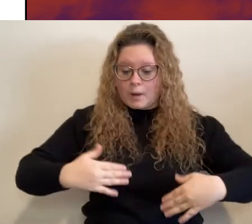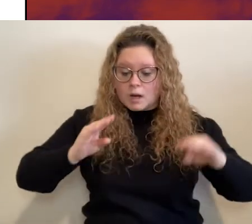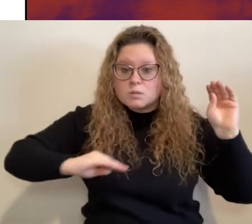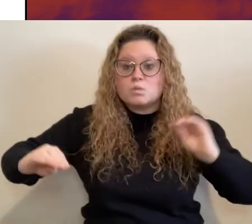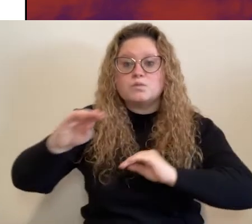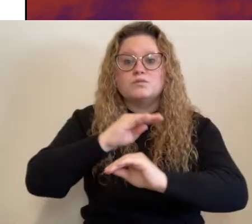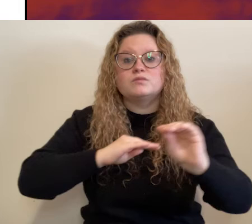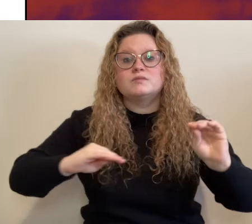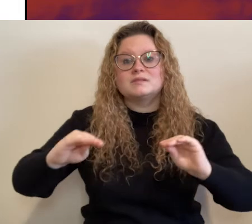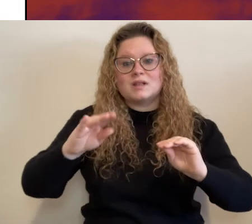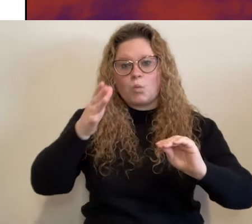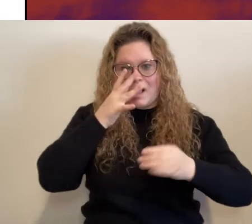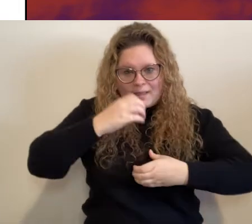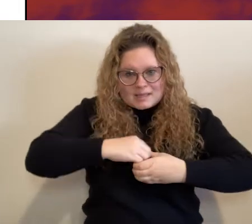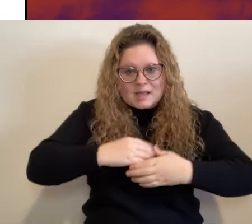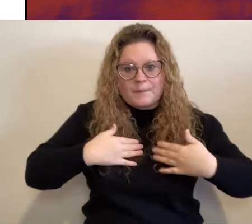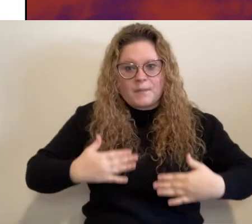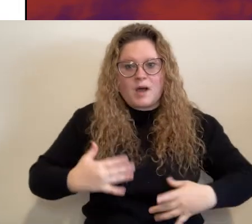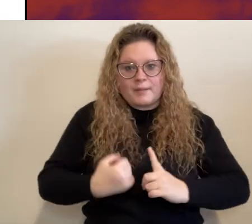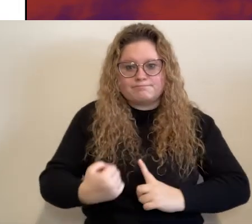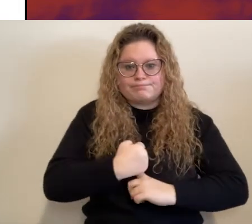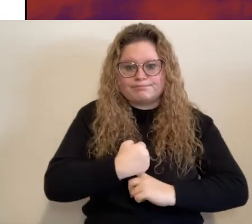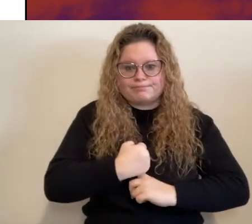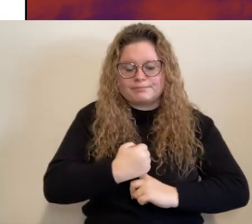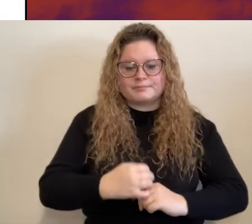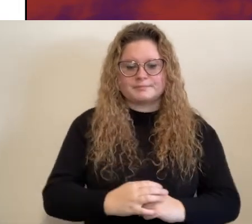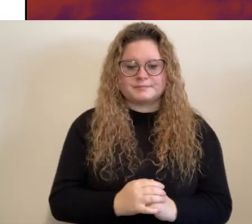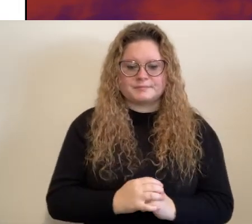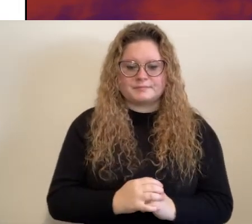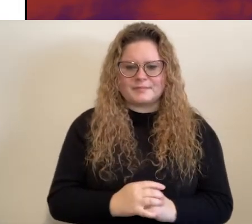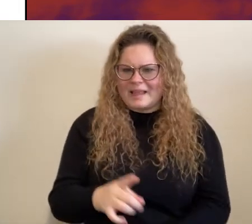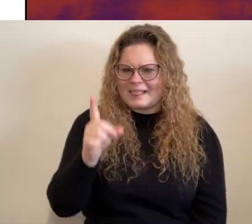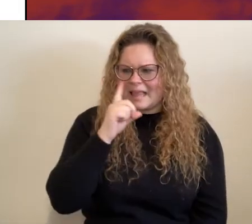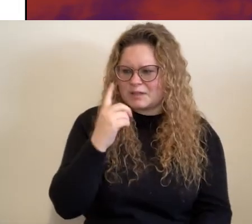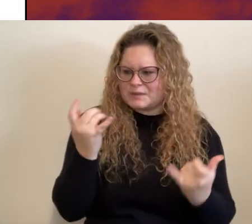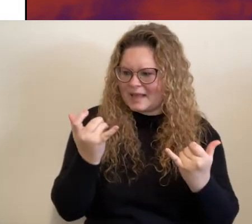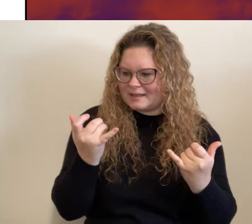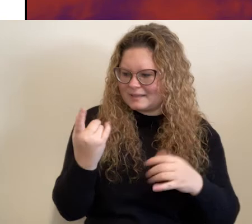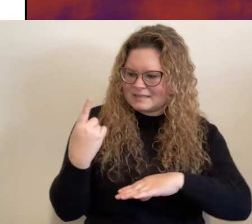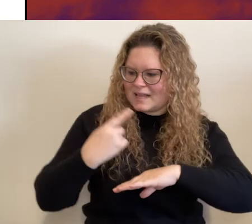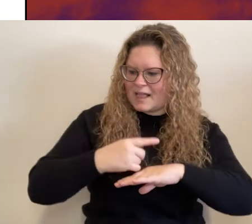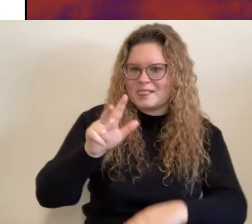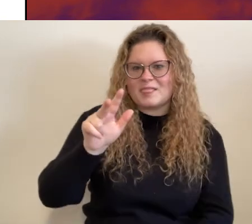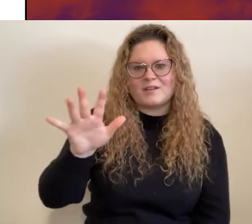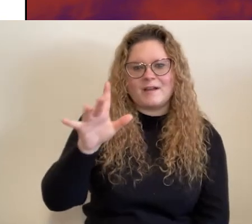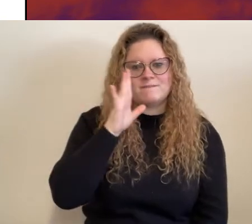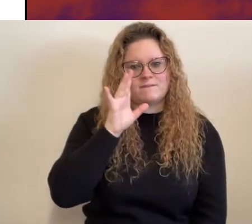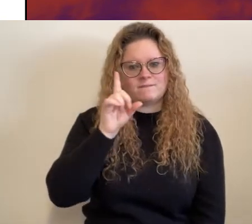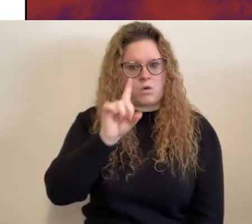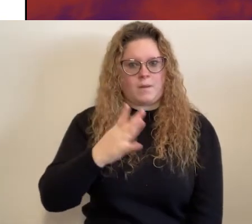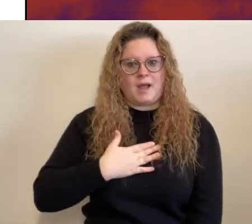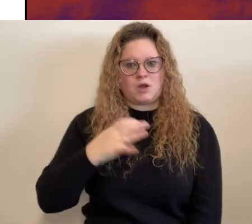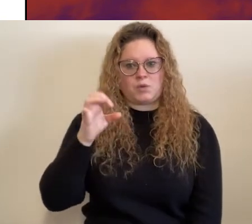moves through our body. And I think we're on day like 35 of this certain Kriya that we're doing. And it's a